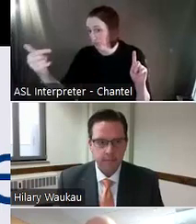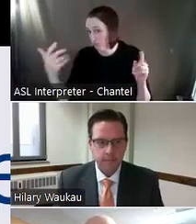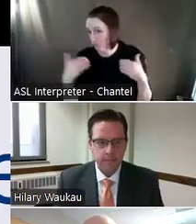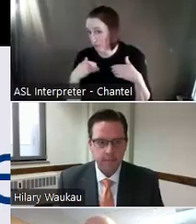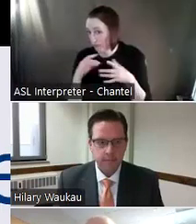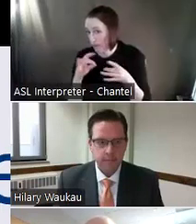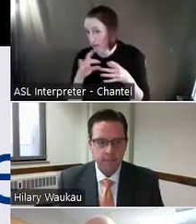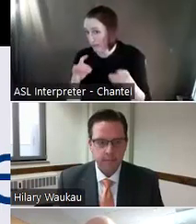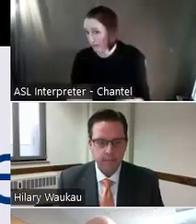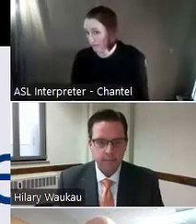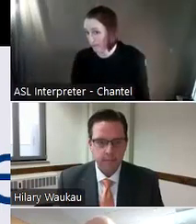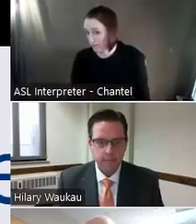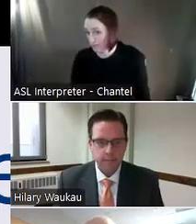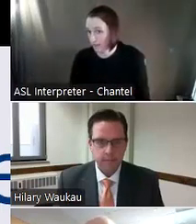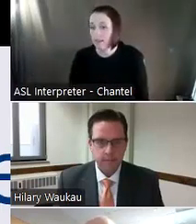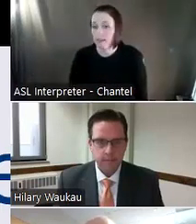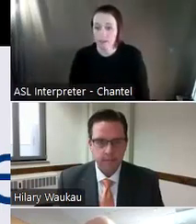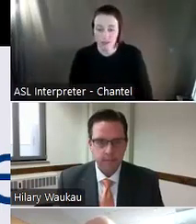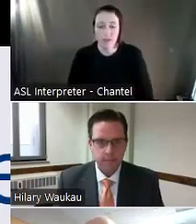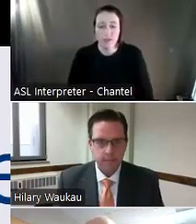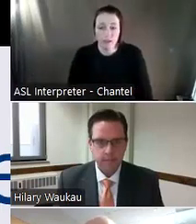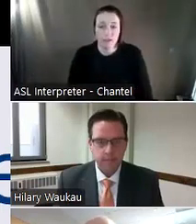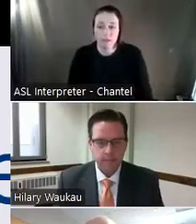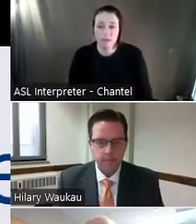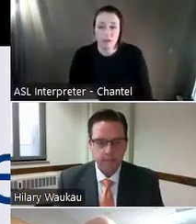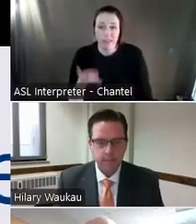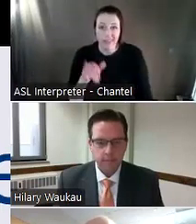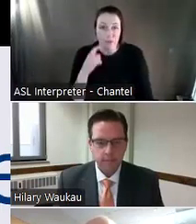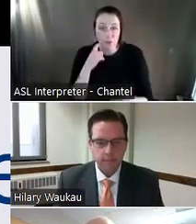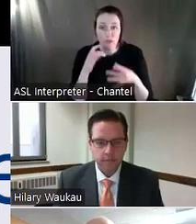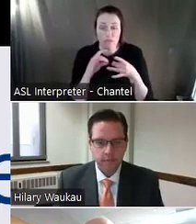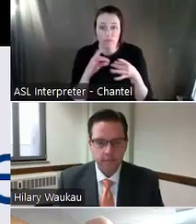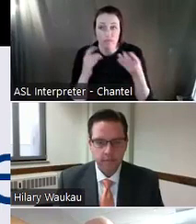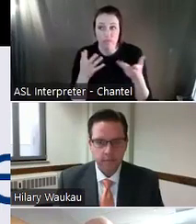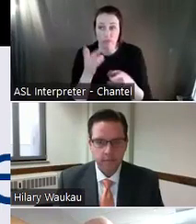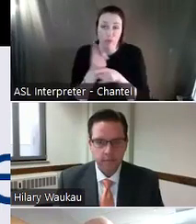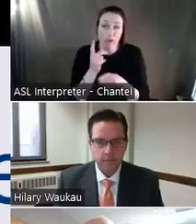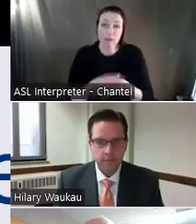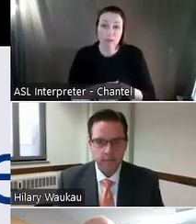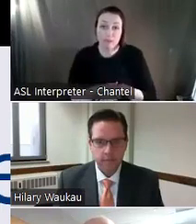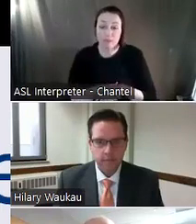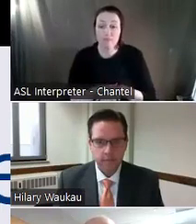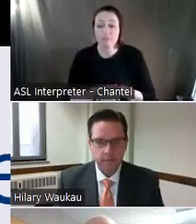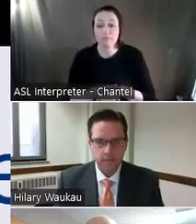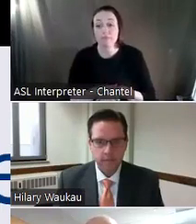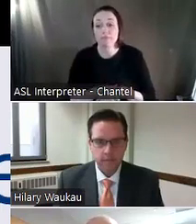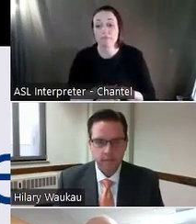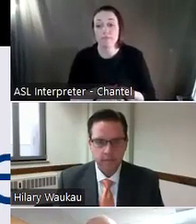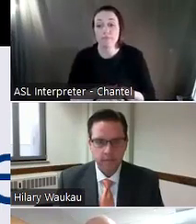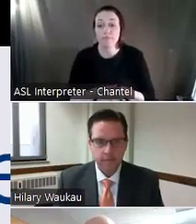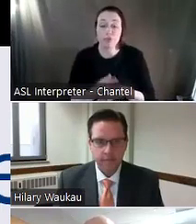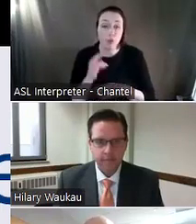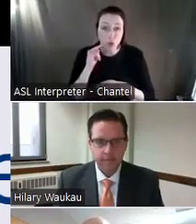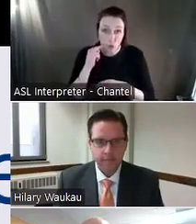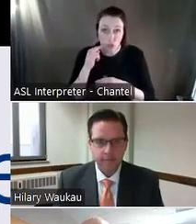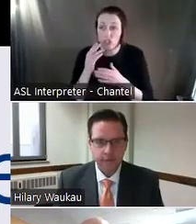No, what you said, Paula, is all correct. So that is the nutrition initiative in the